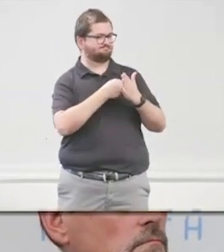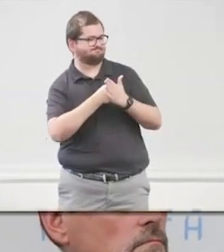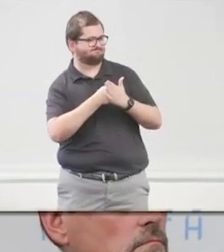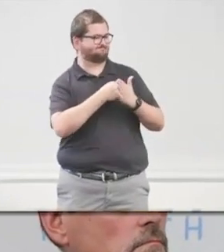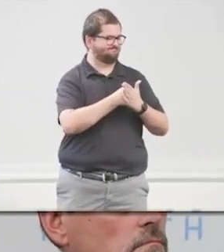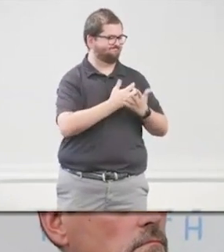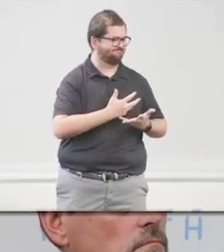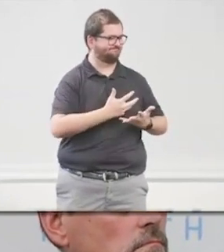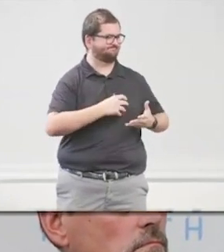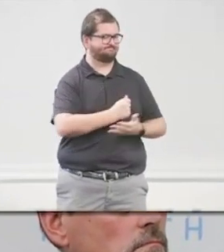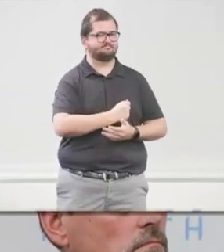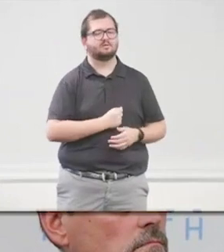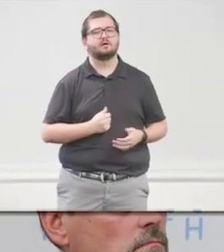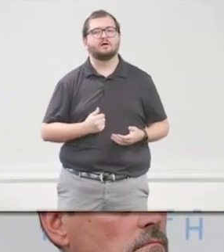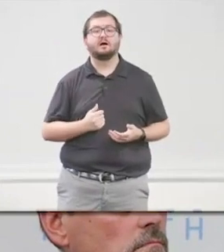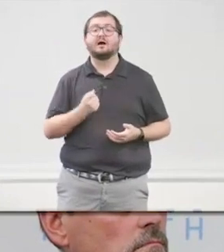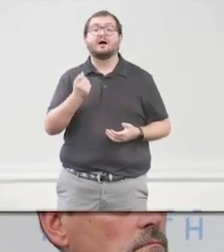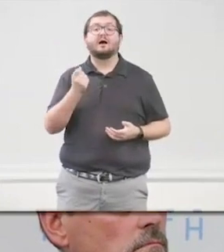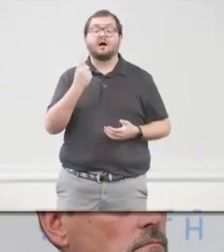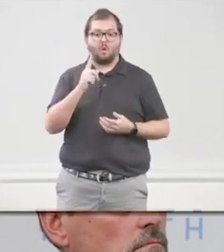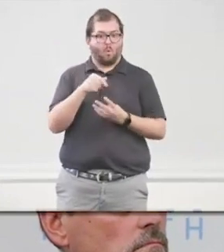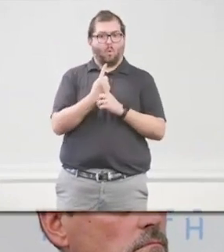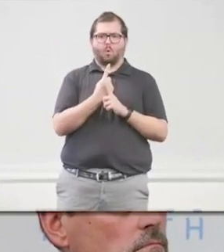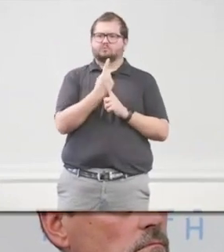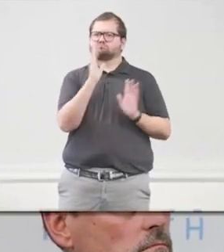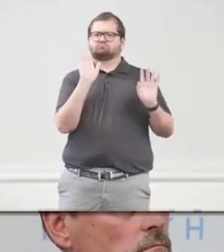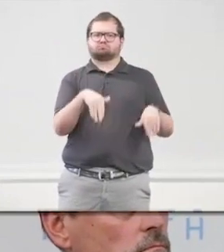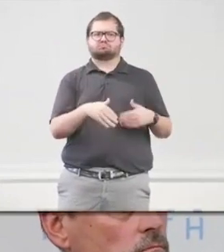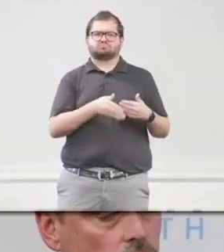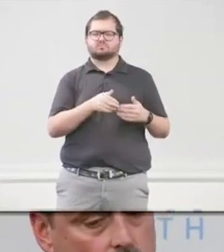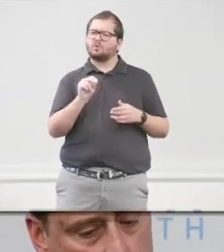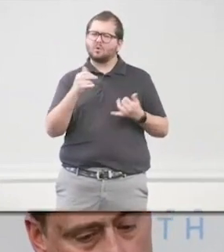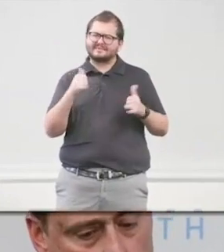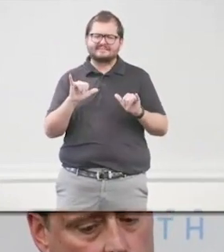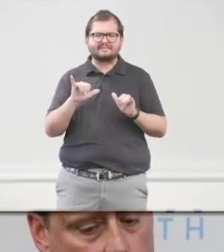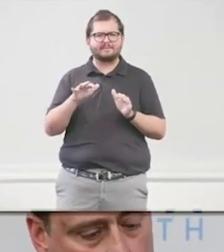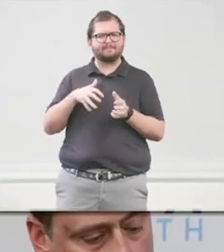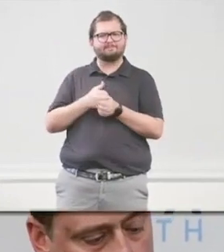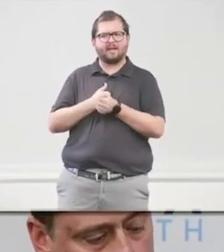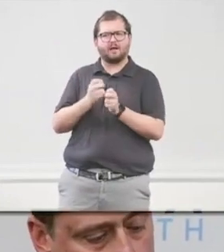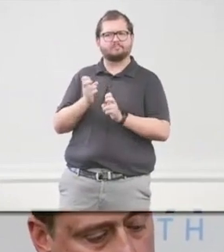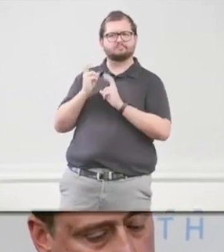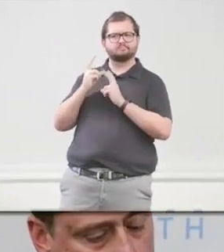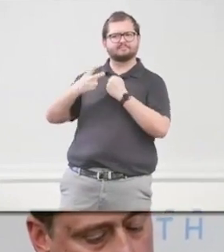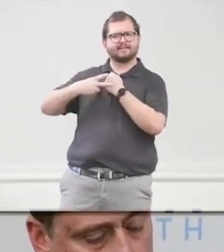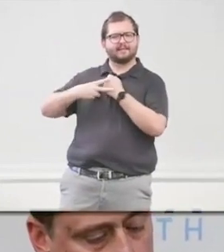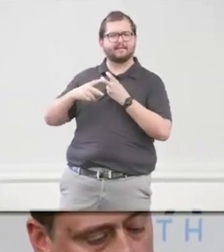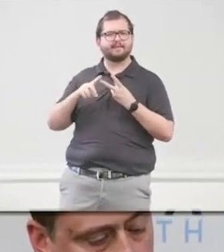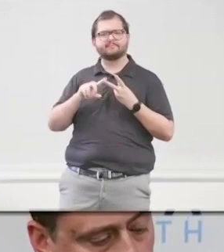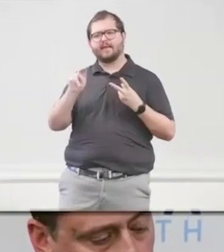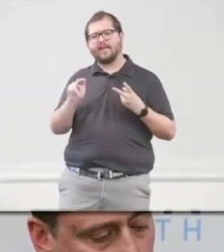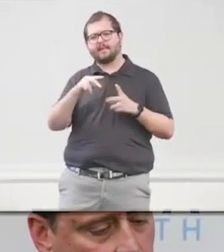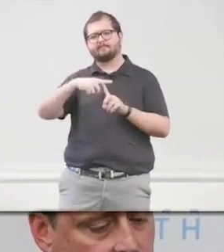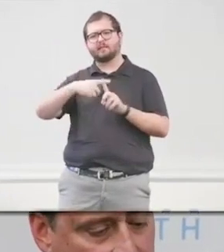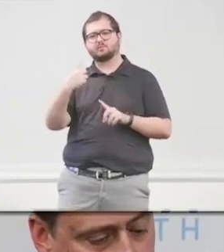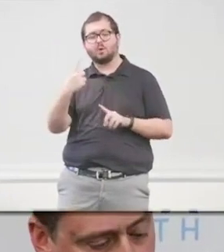So again, and it's not the only one. You still need to back up your data. You still need to have an N plus one or